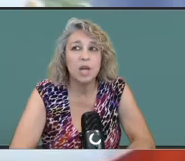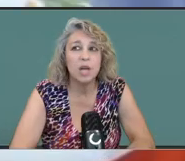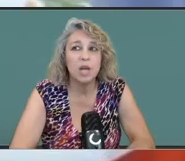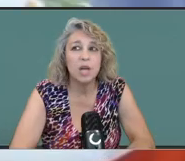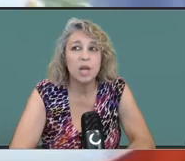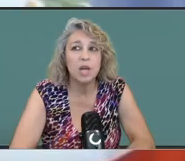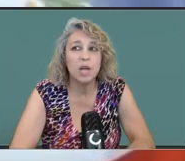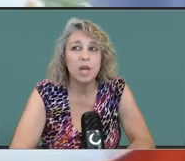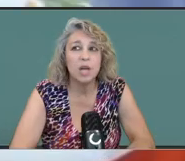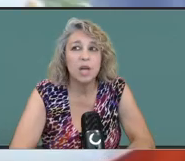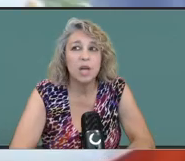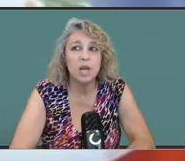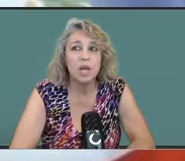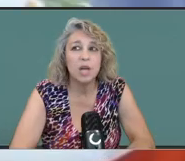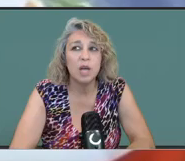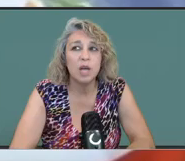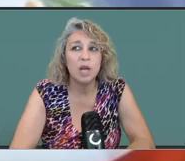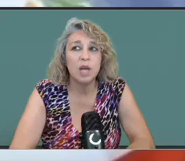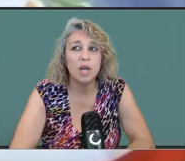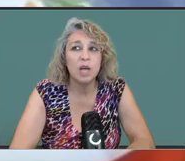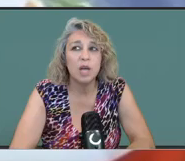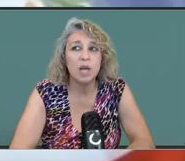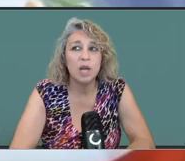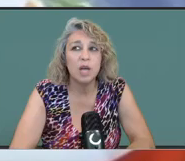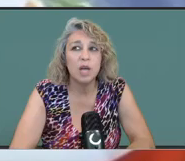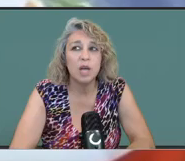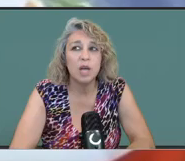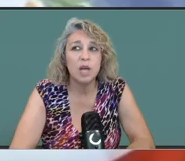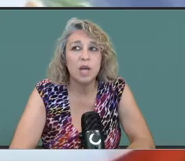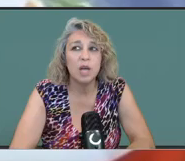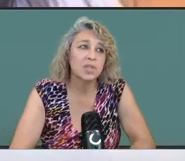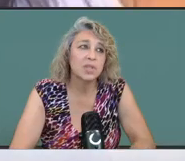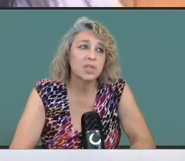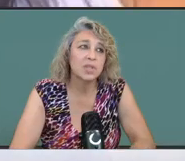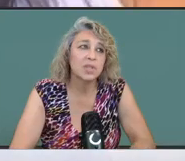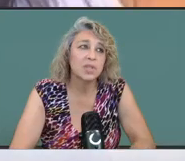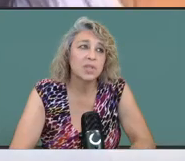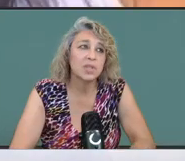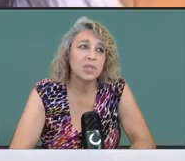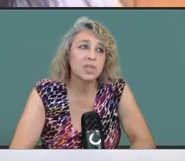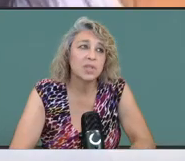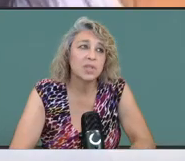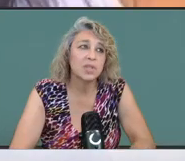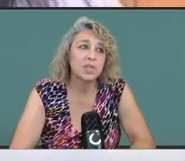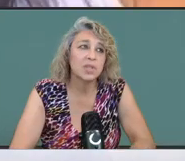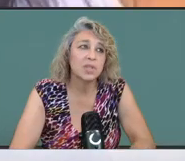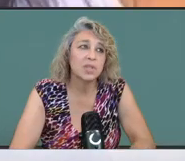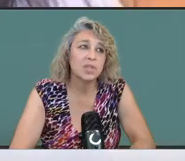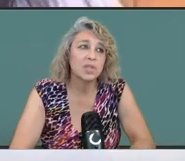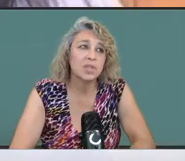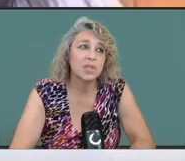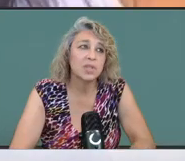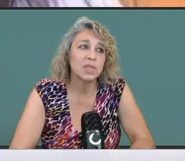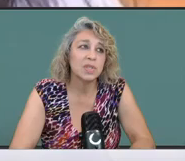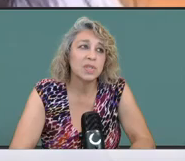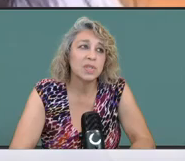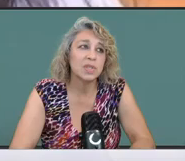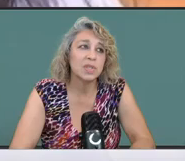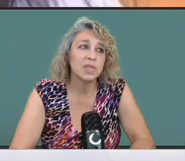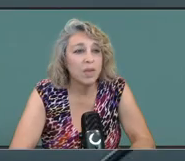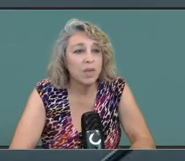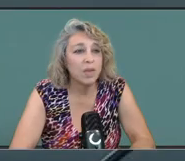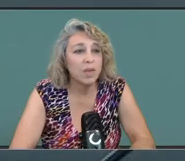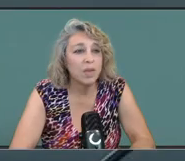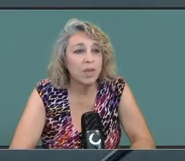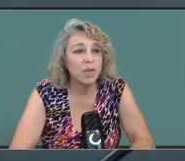us to help that whole zone where the principal ducts were. And the people behaved